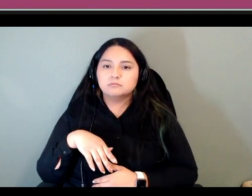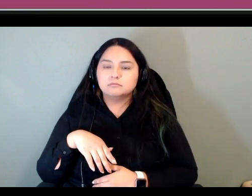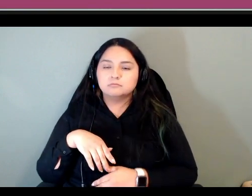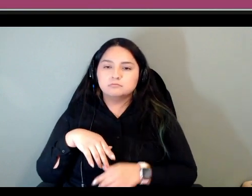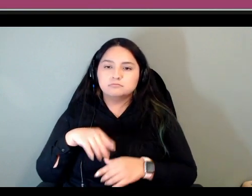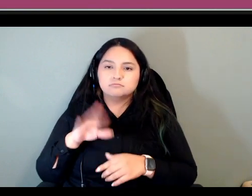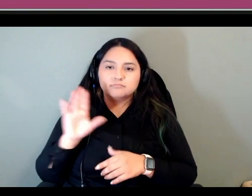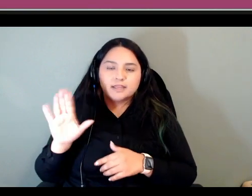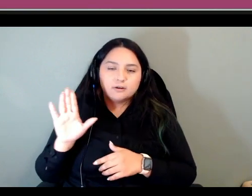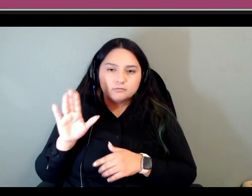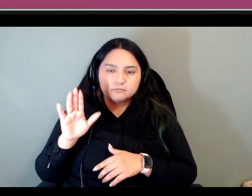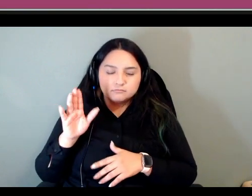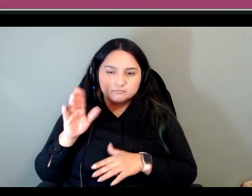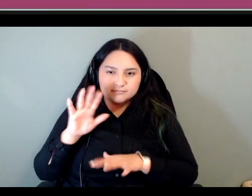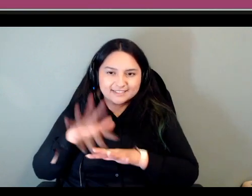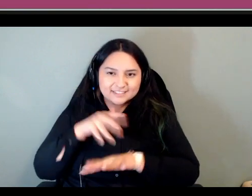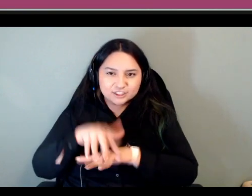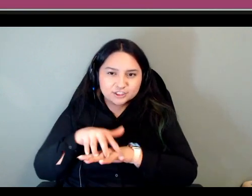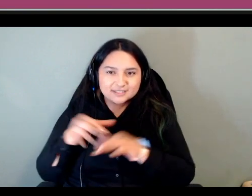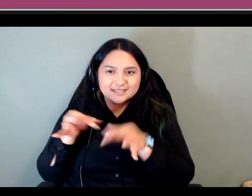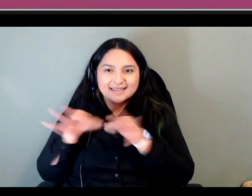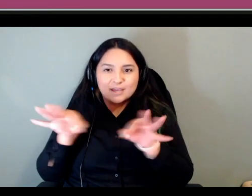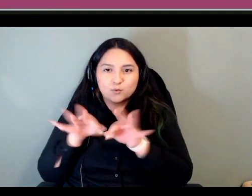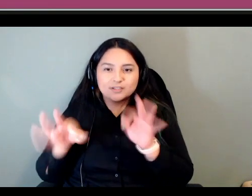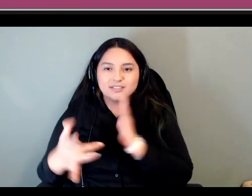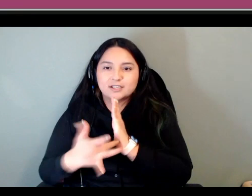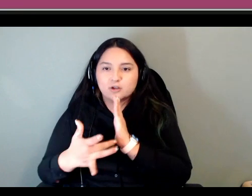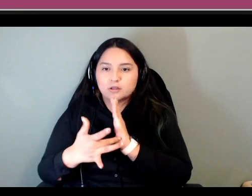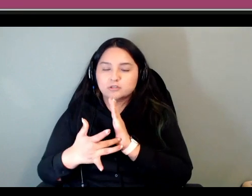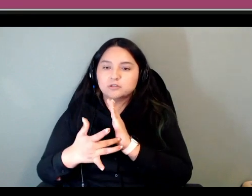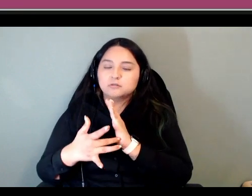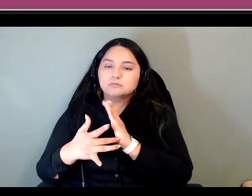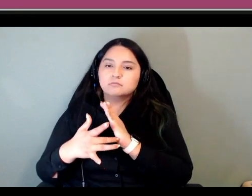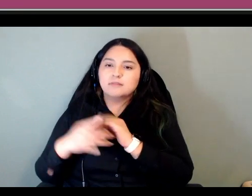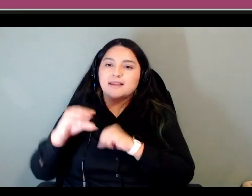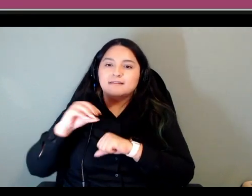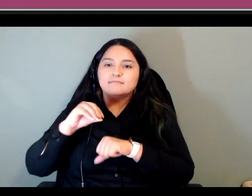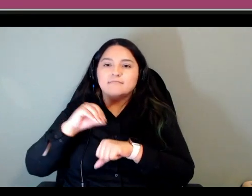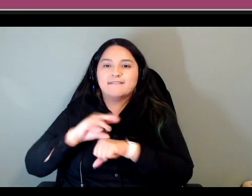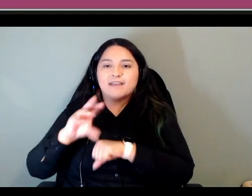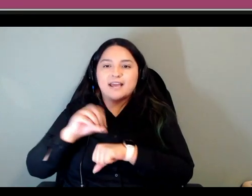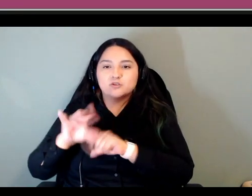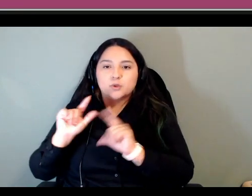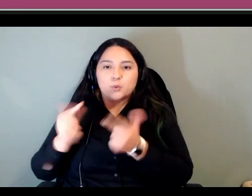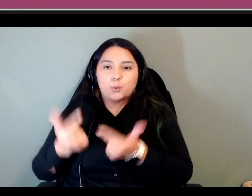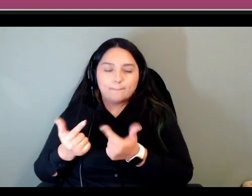Indigenous Language Technology Advisory Group.